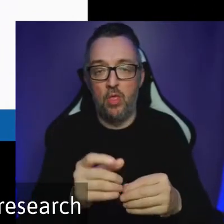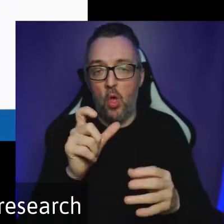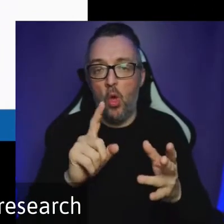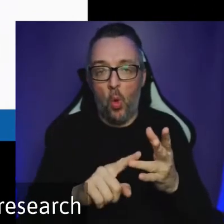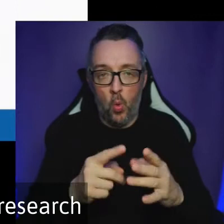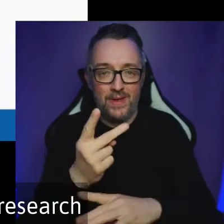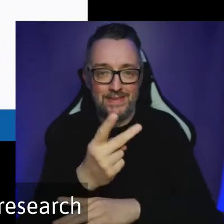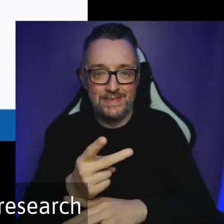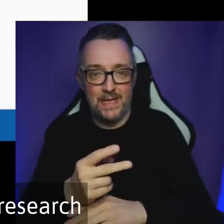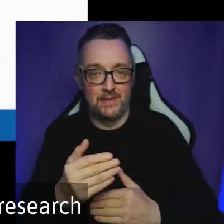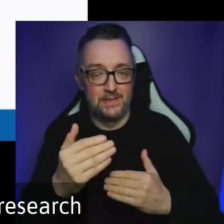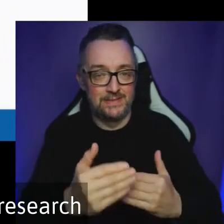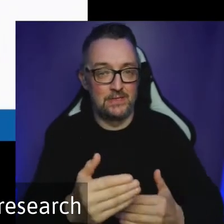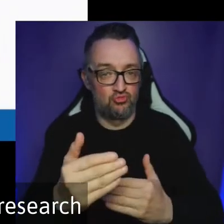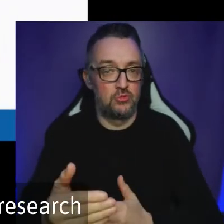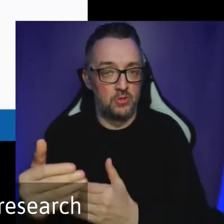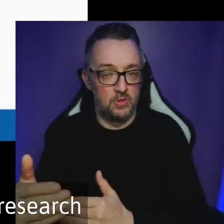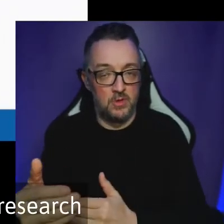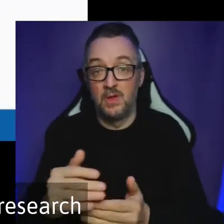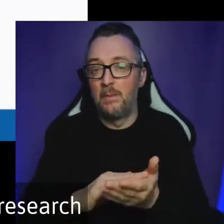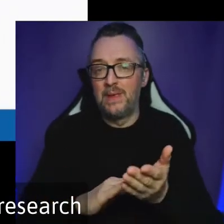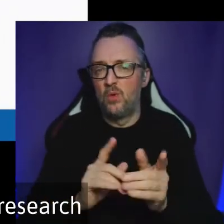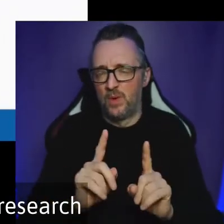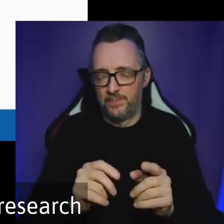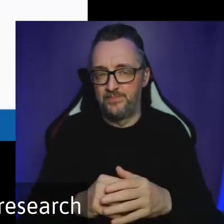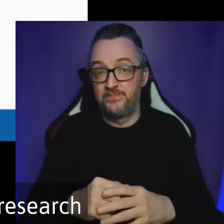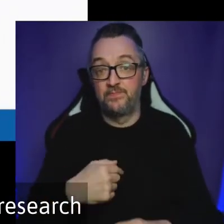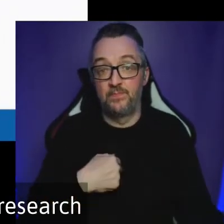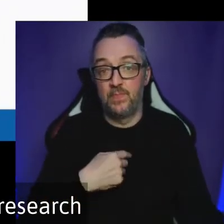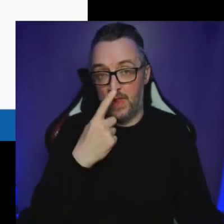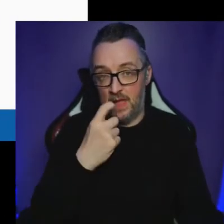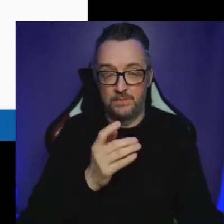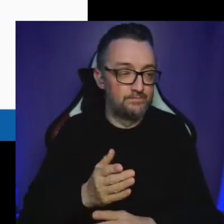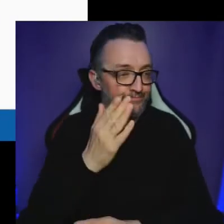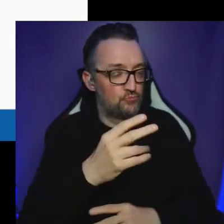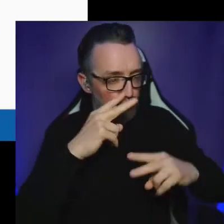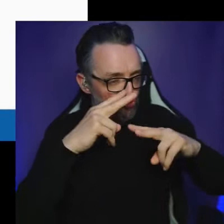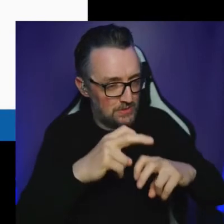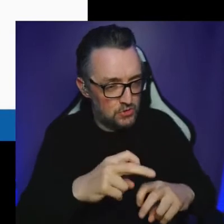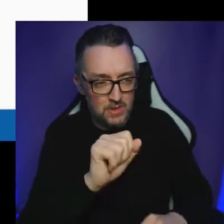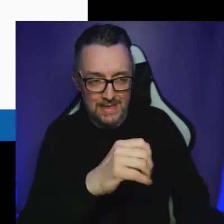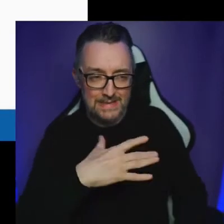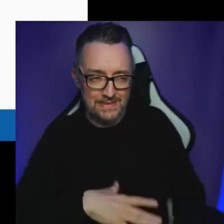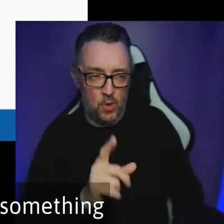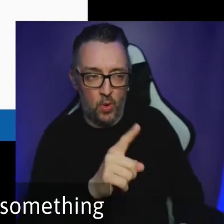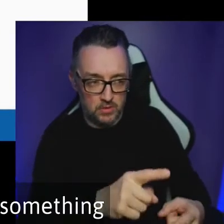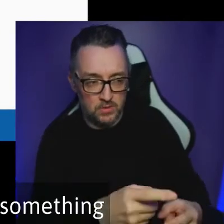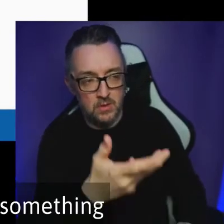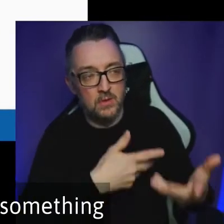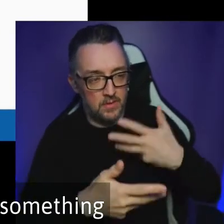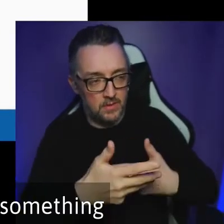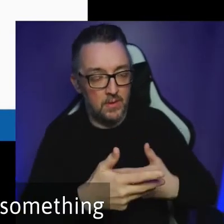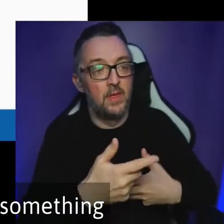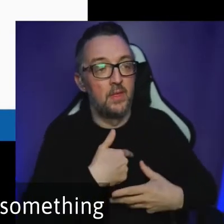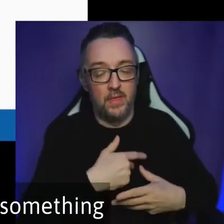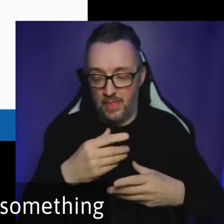So this is the idea that we can go out and we can do research and we can understand people's needs, and then we can take it